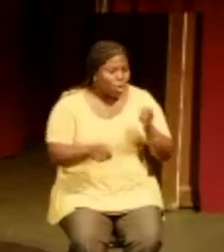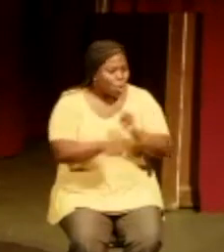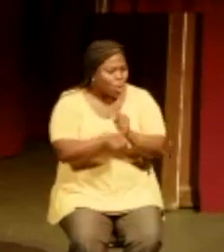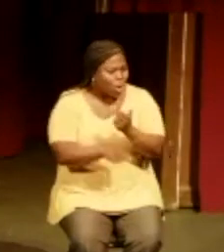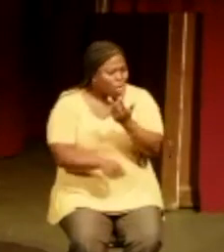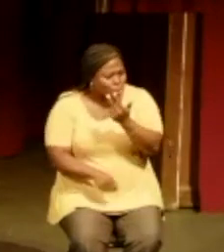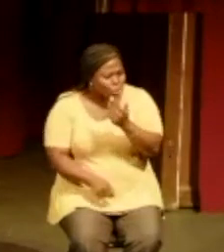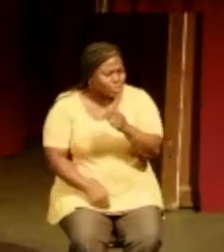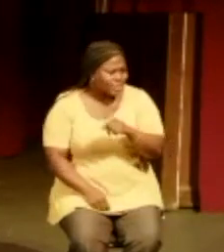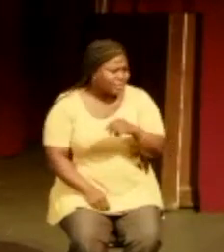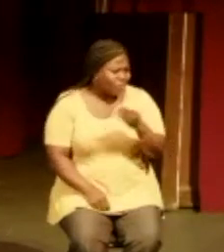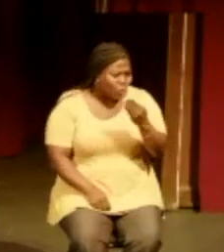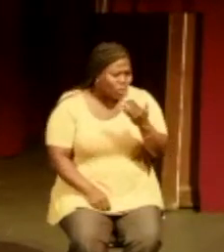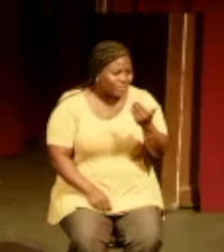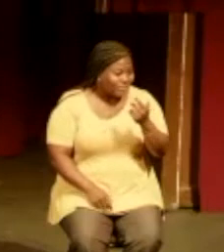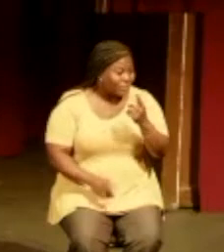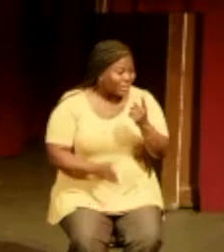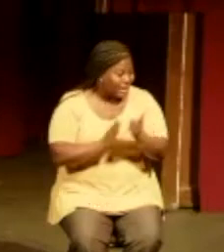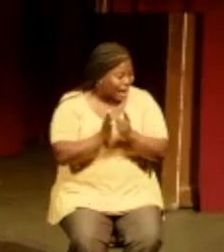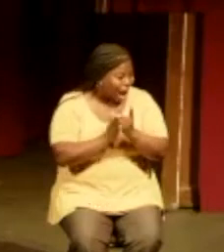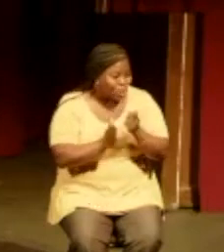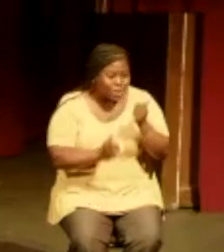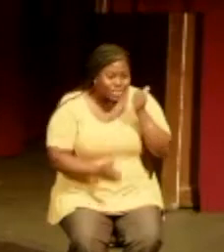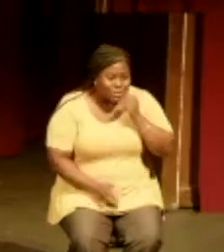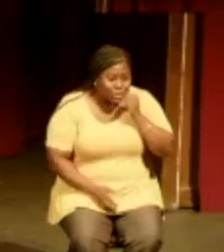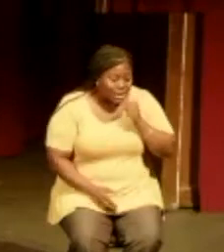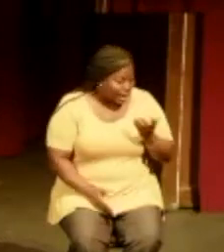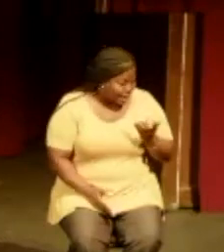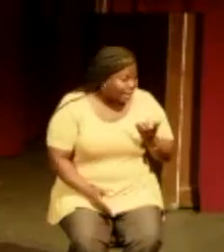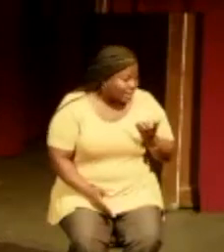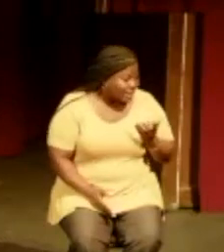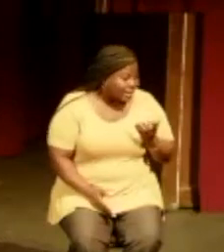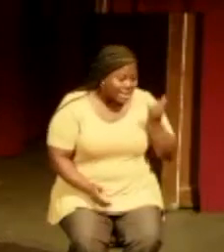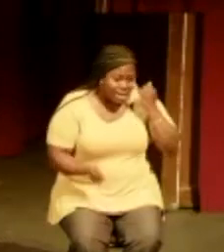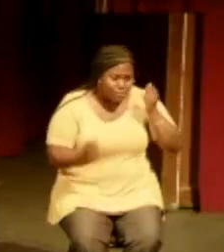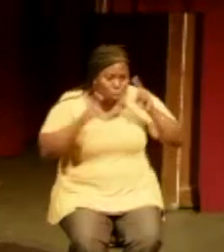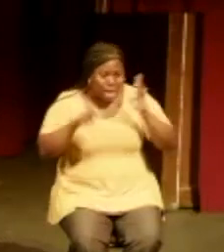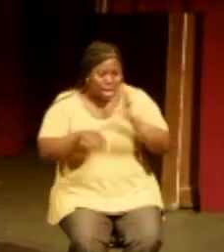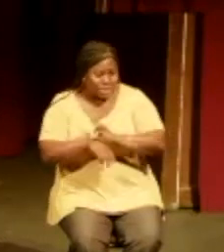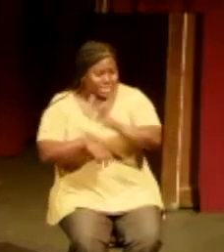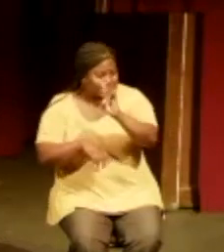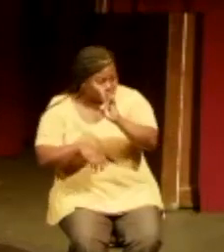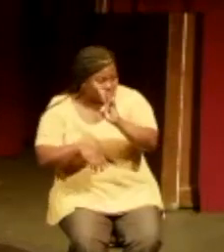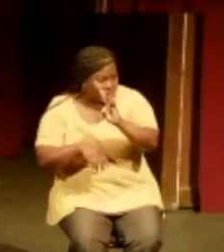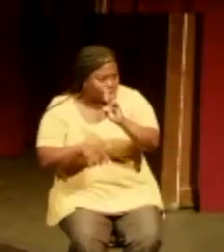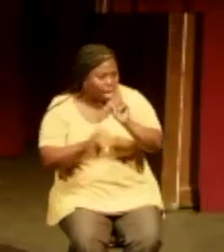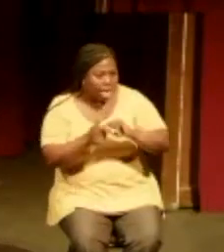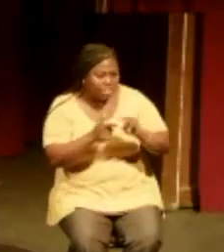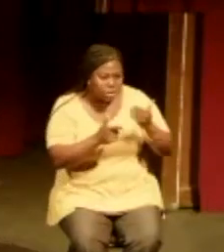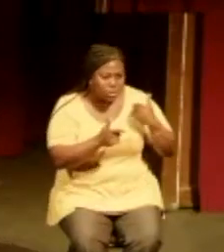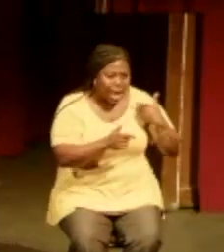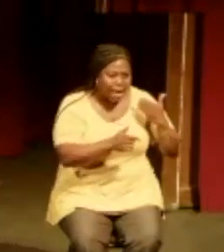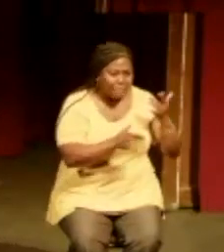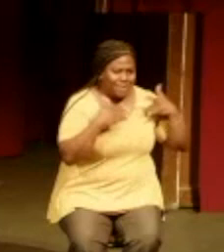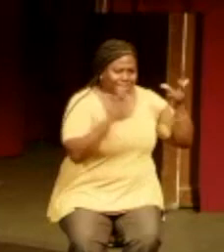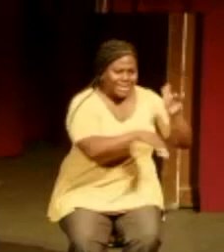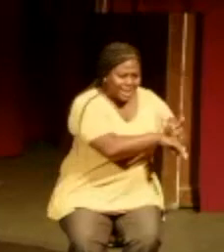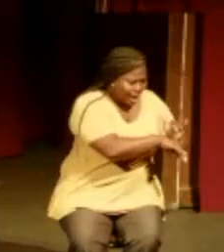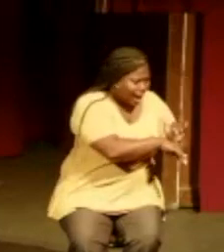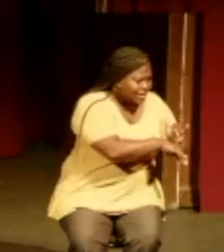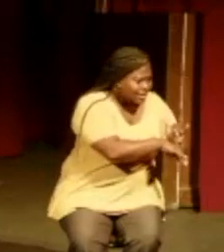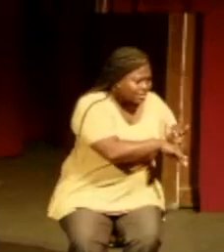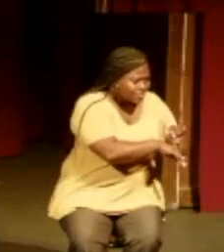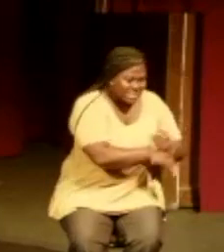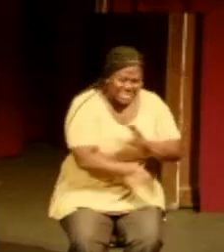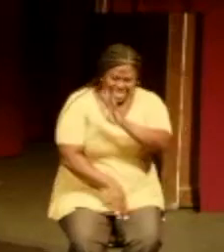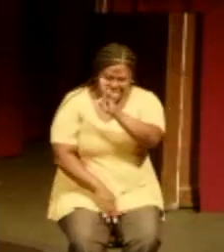15 hour days. It's not hard. If you get up for something and you're here at 7 and you got an event that night and you don't get home till 9 or 10, that's 14 or